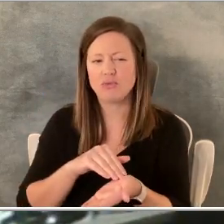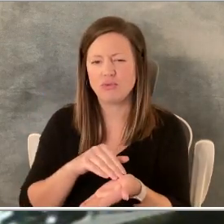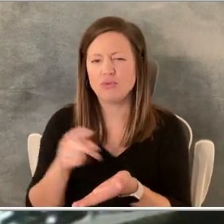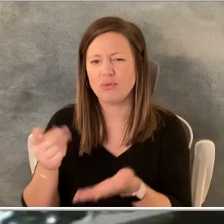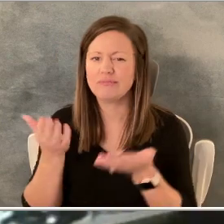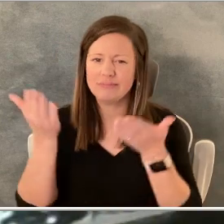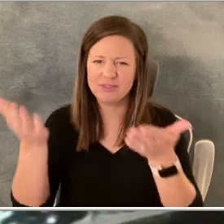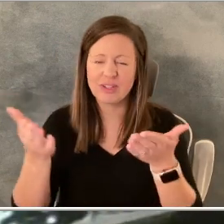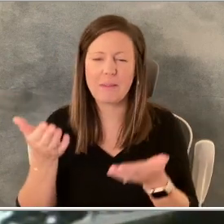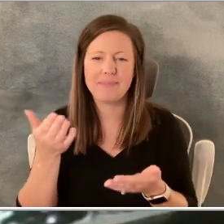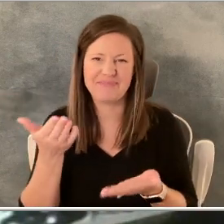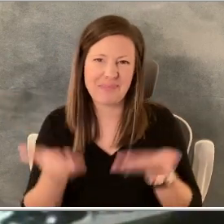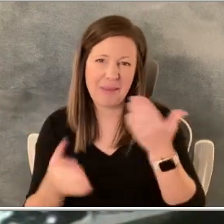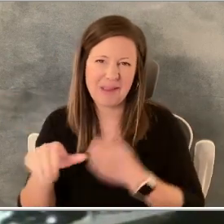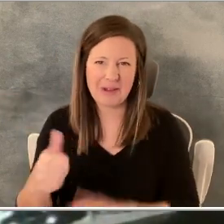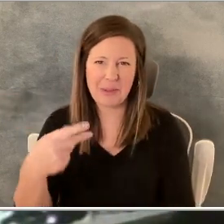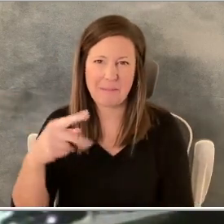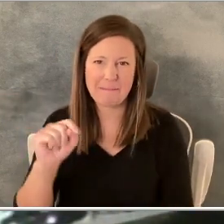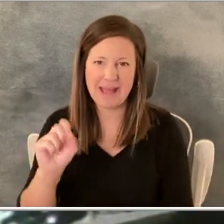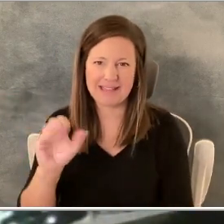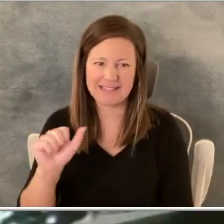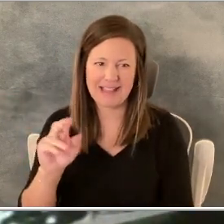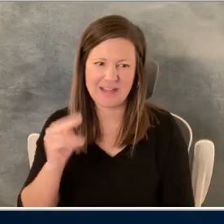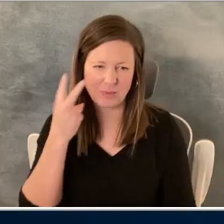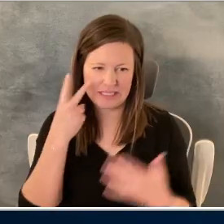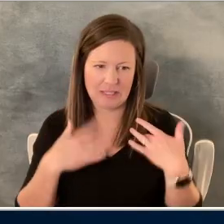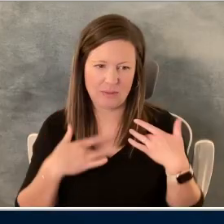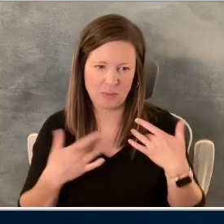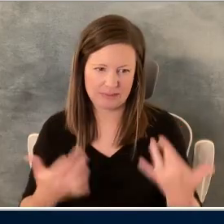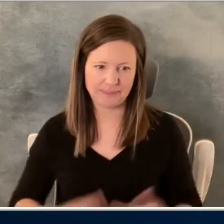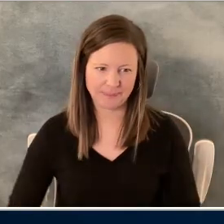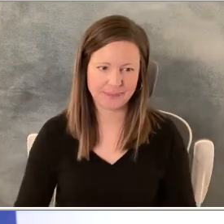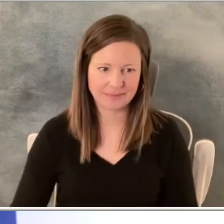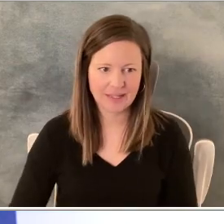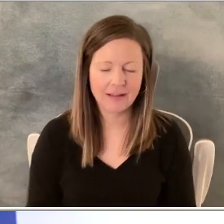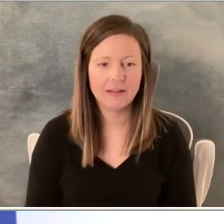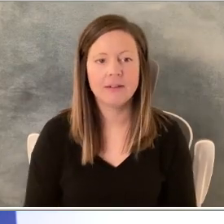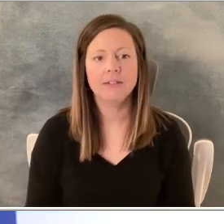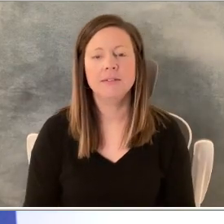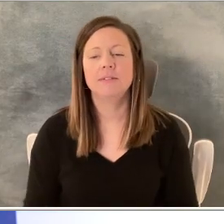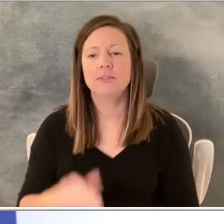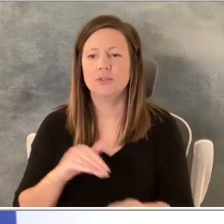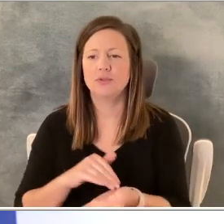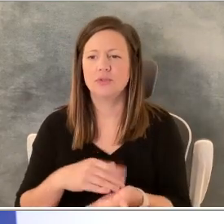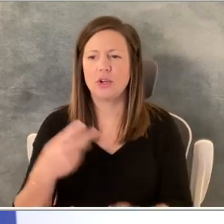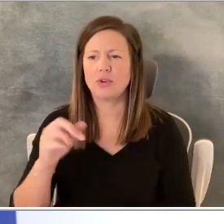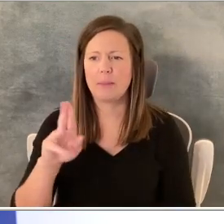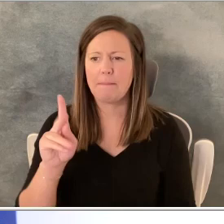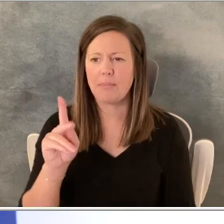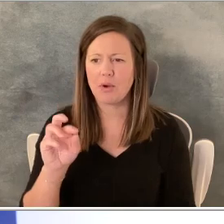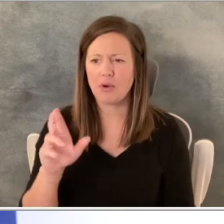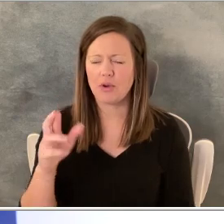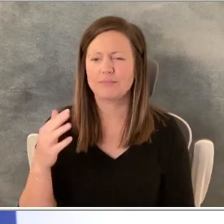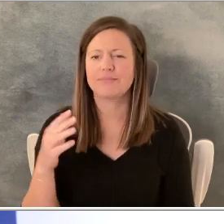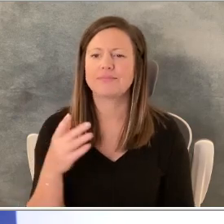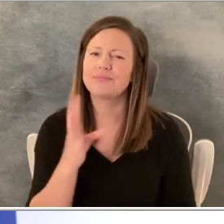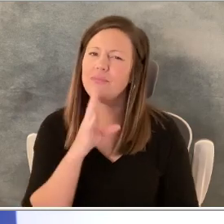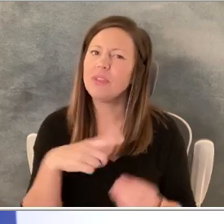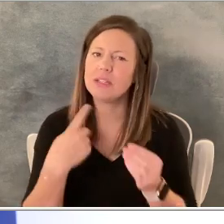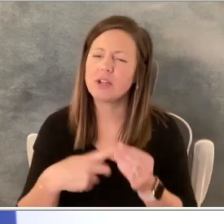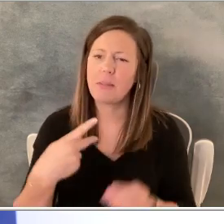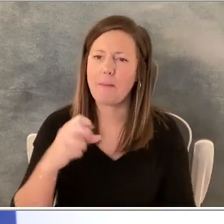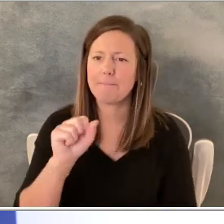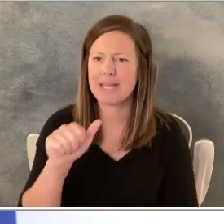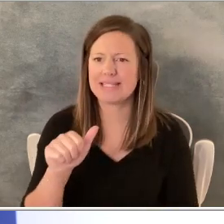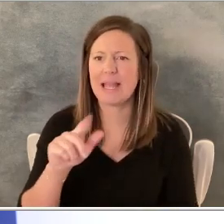do another PET scan just to see what was going on. So Dr. Parker, remind us about, we talk about PSA, but this PSMA